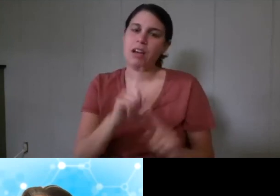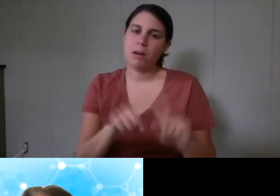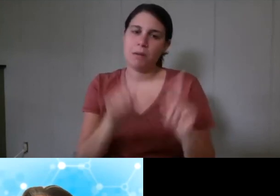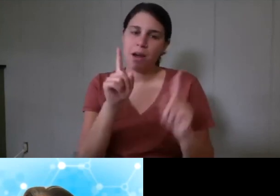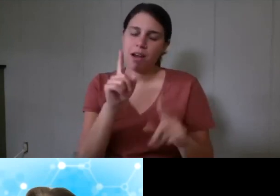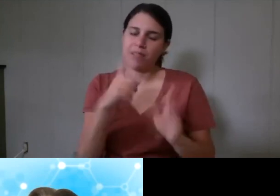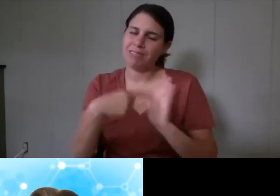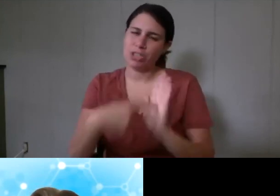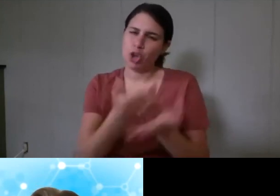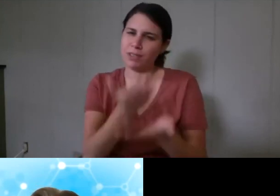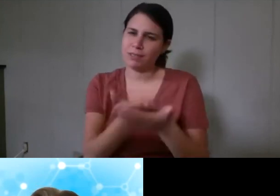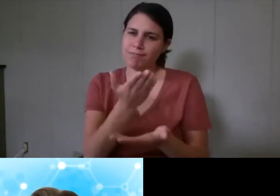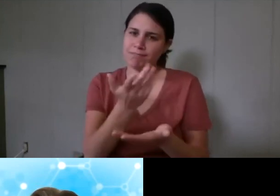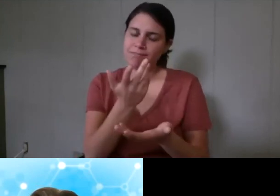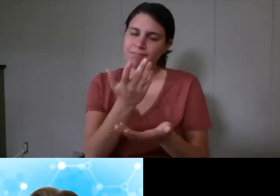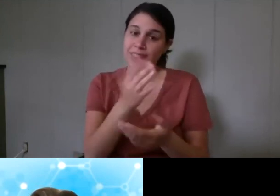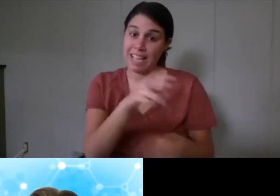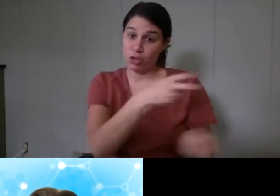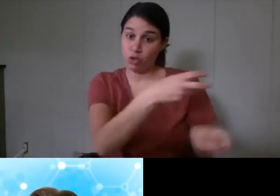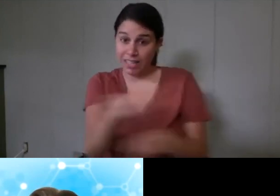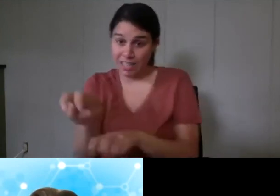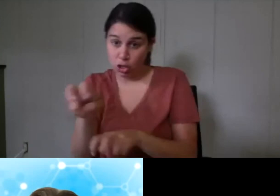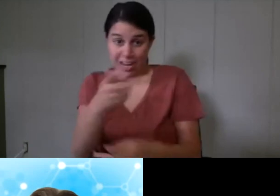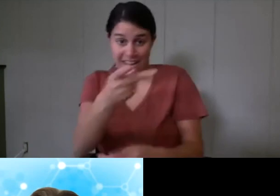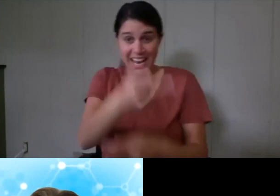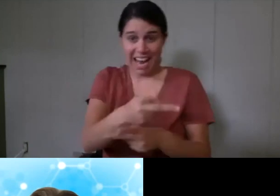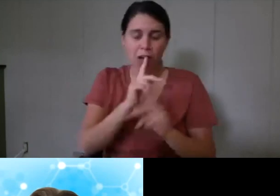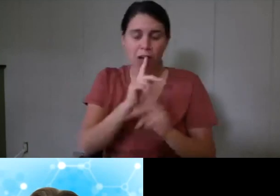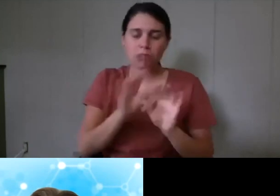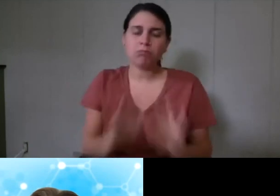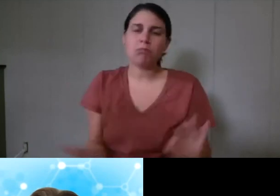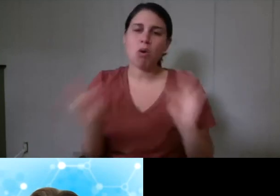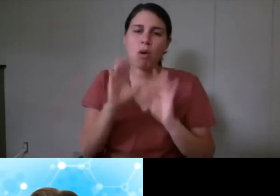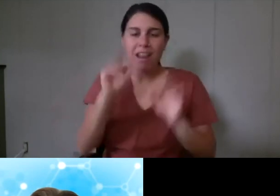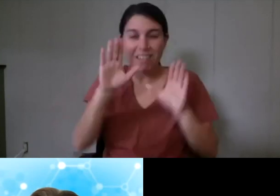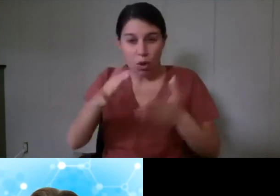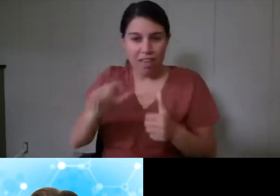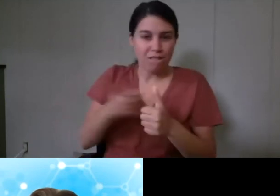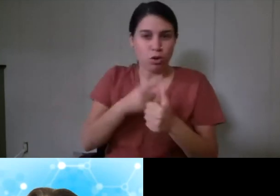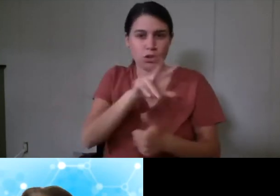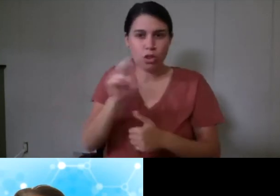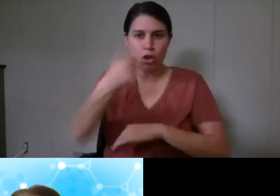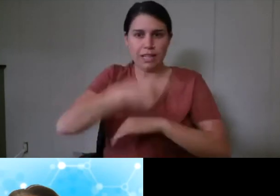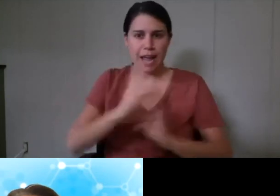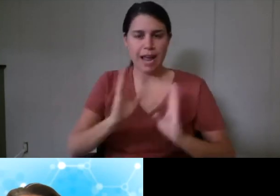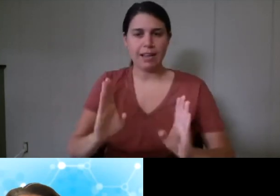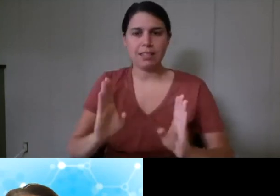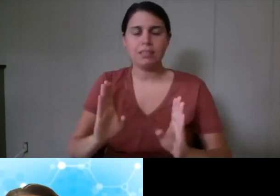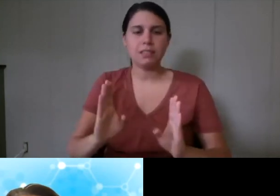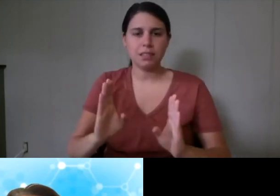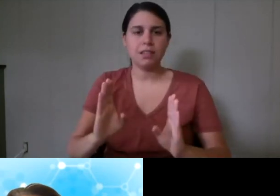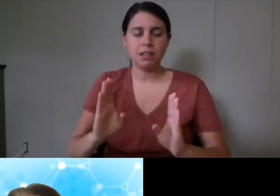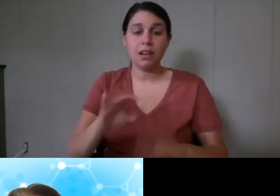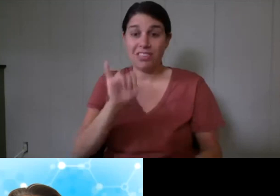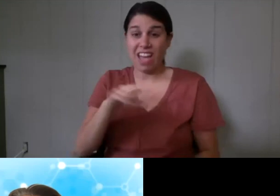showing that care transition, and particularly, again, focusing on those first 30 days after transition where the risk is